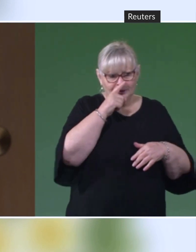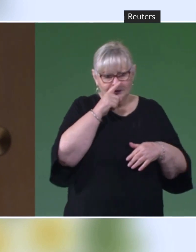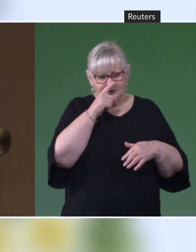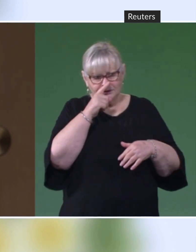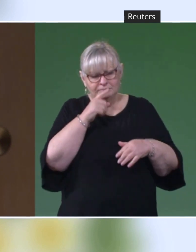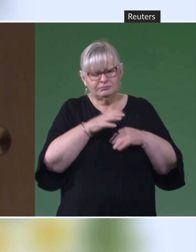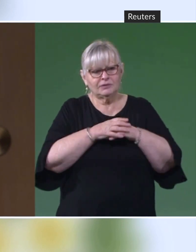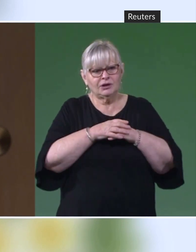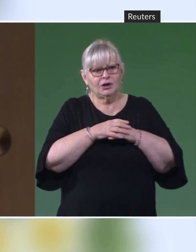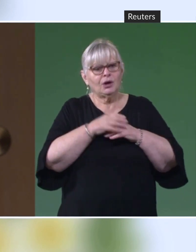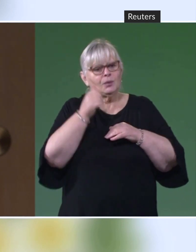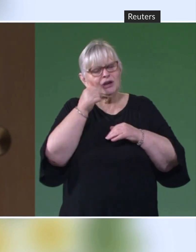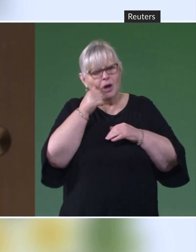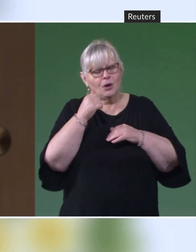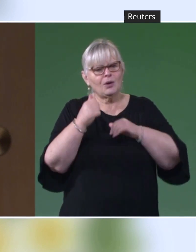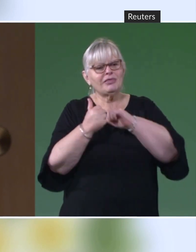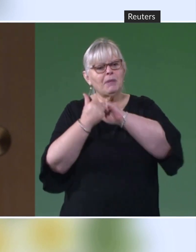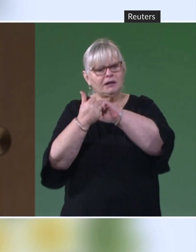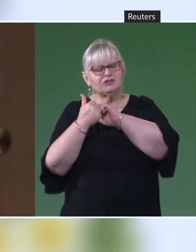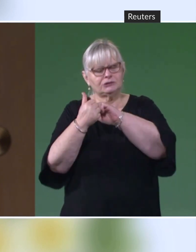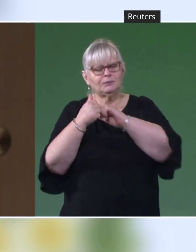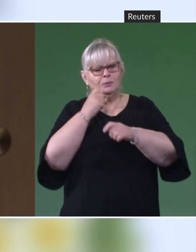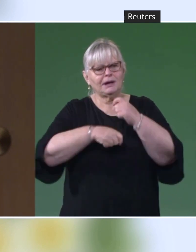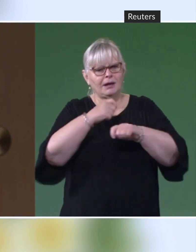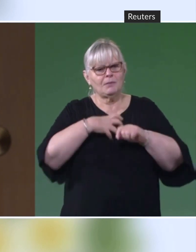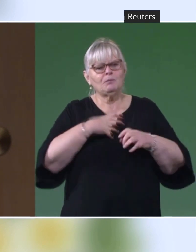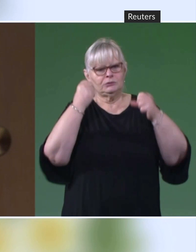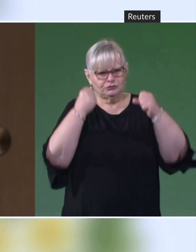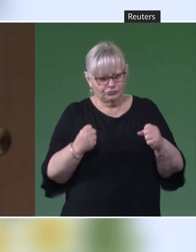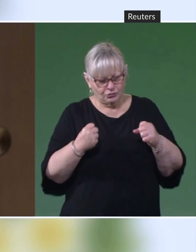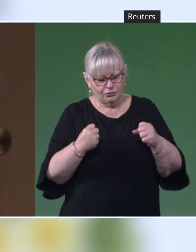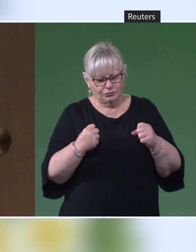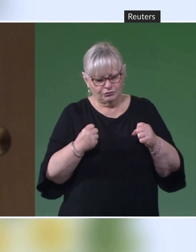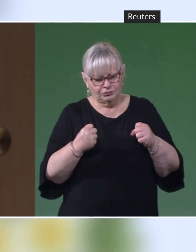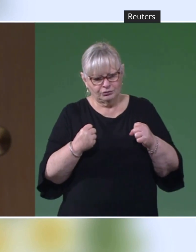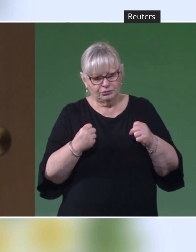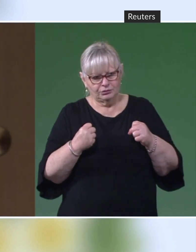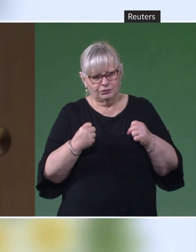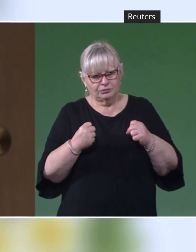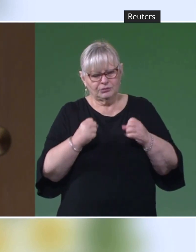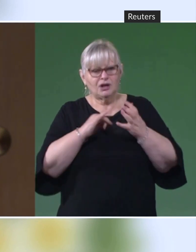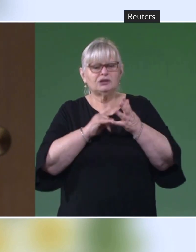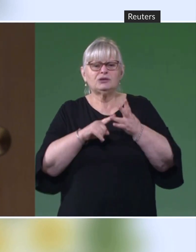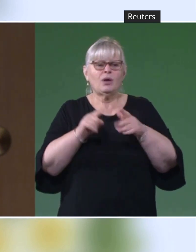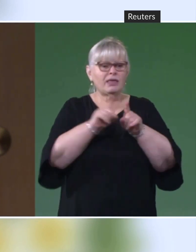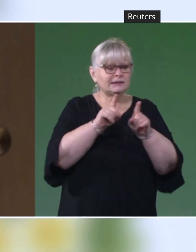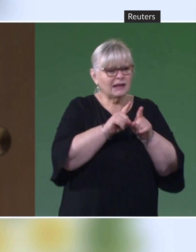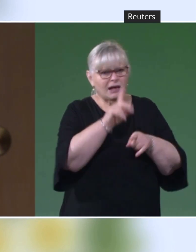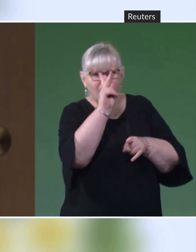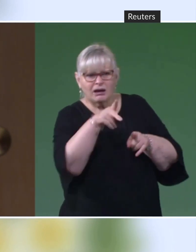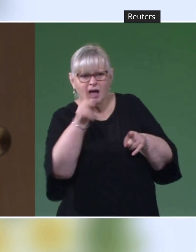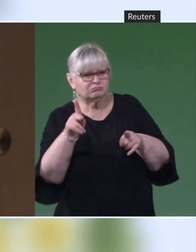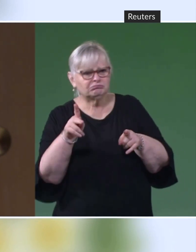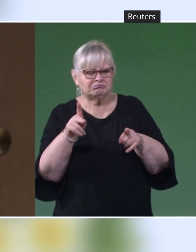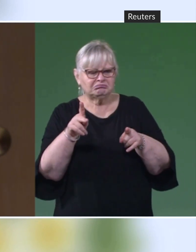for a strengthened partnership between the two great nations so that the heinous crime will not be